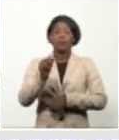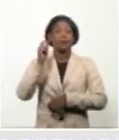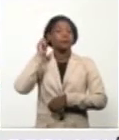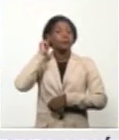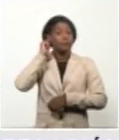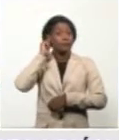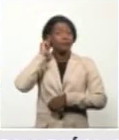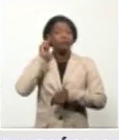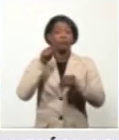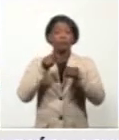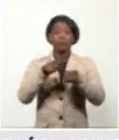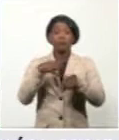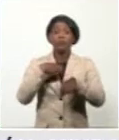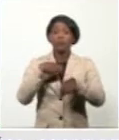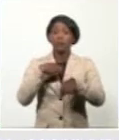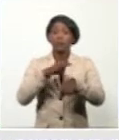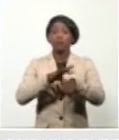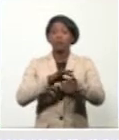And already